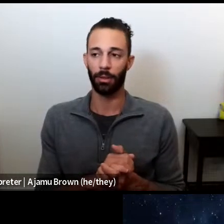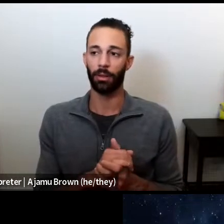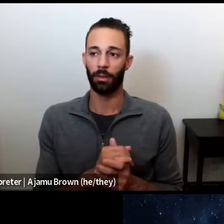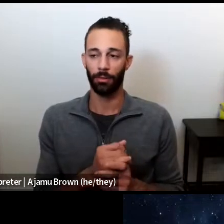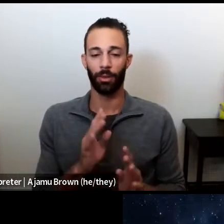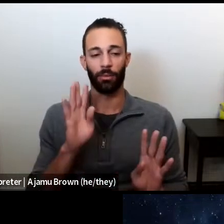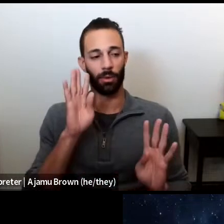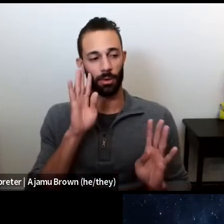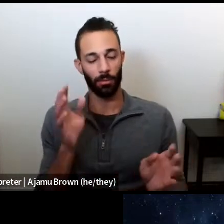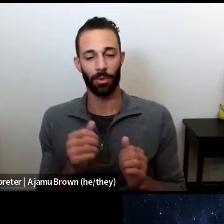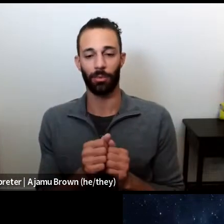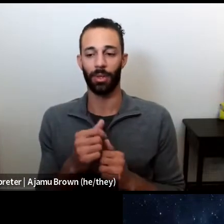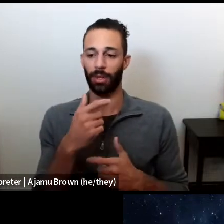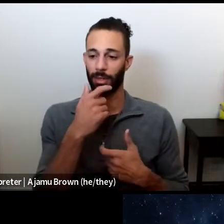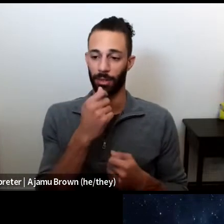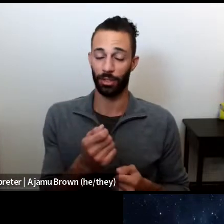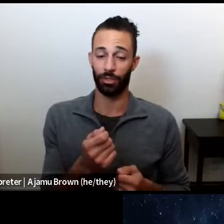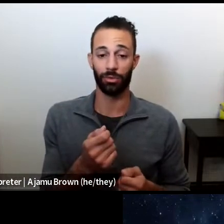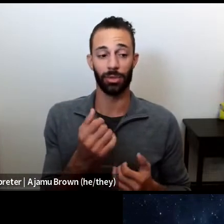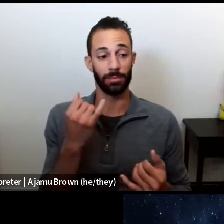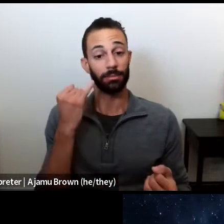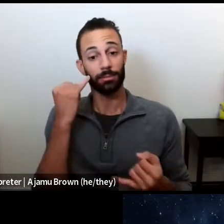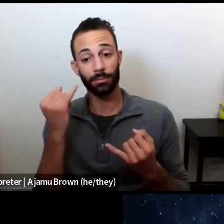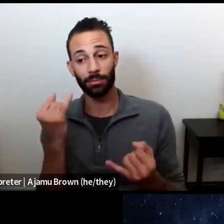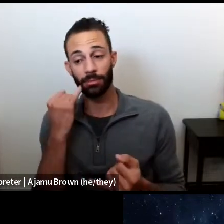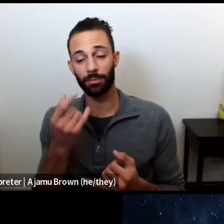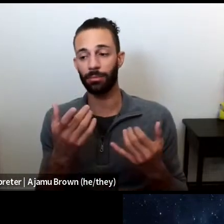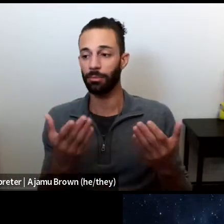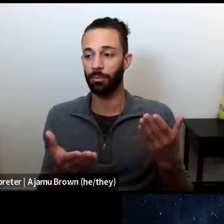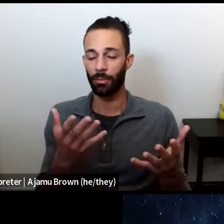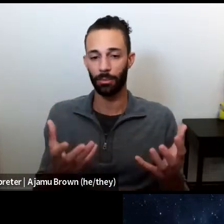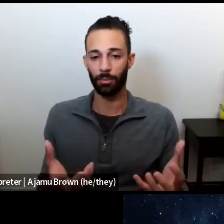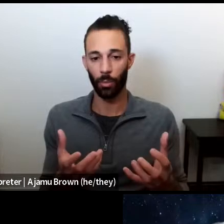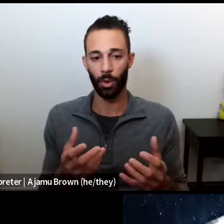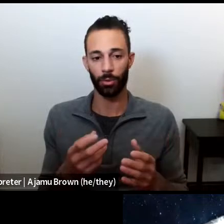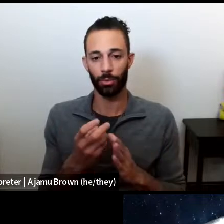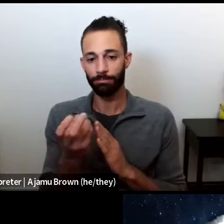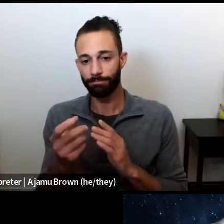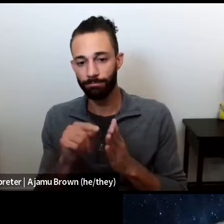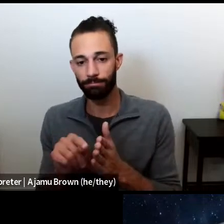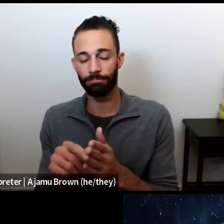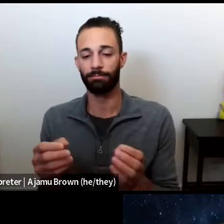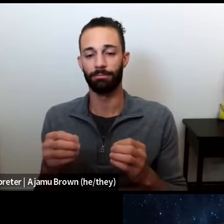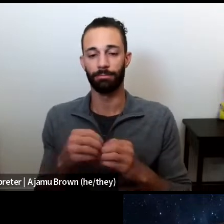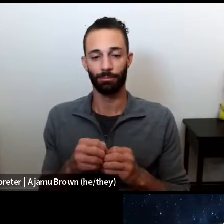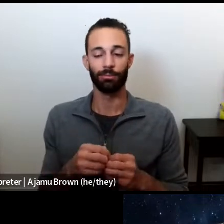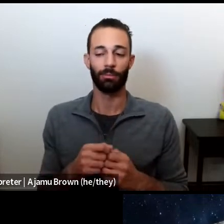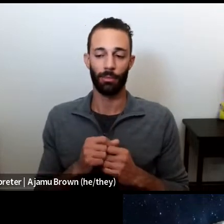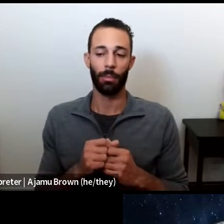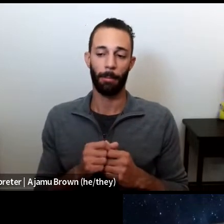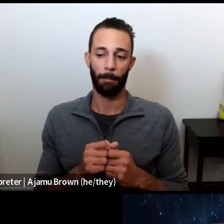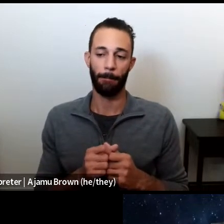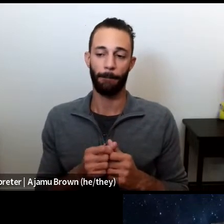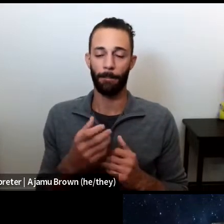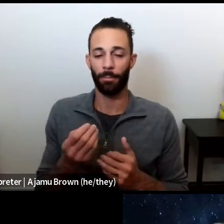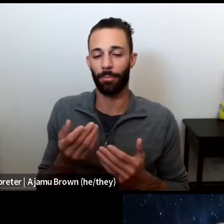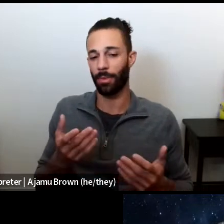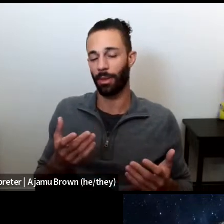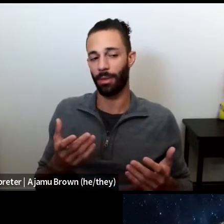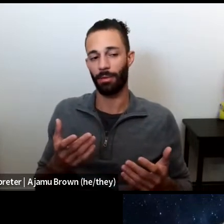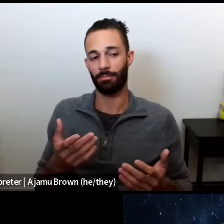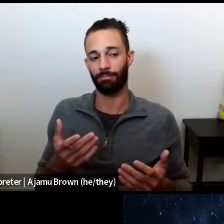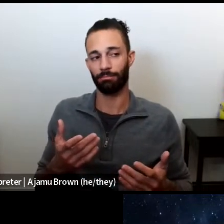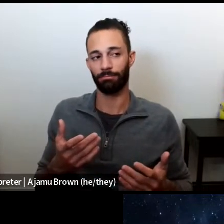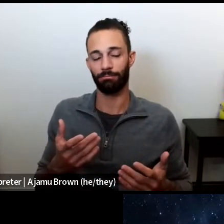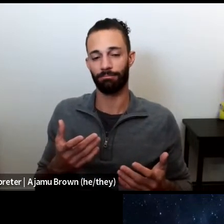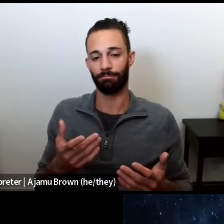ideas that you might like to investigate, right? And I bet you already have